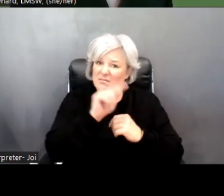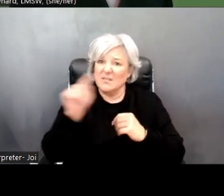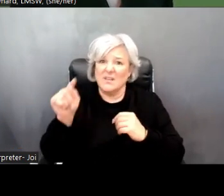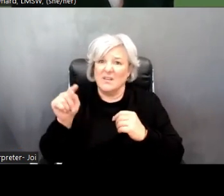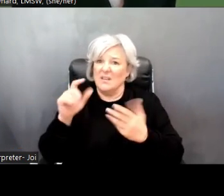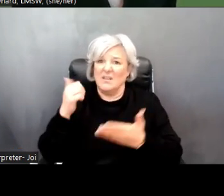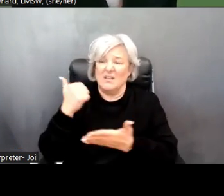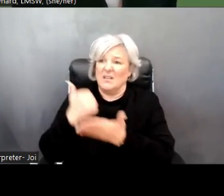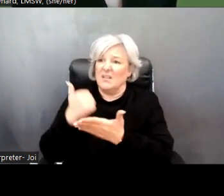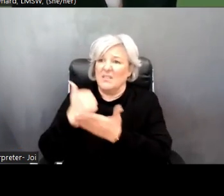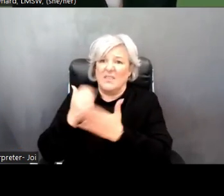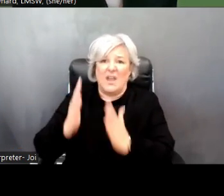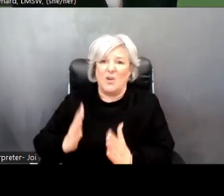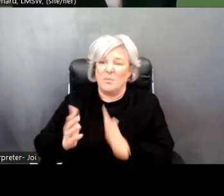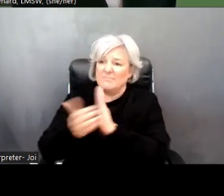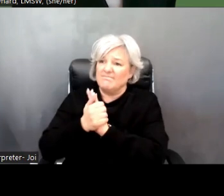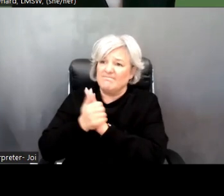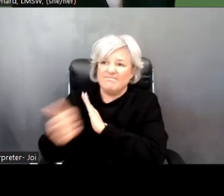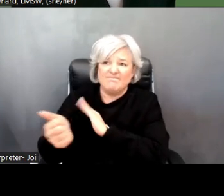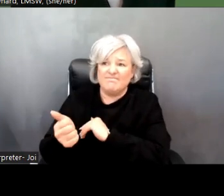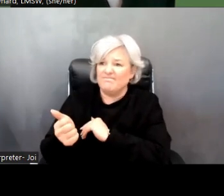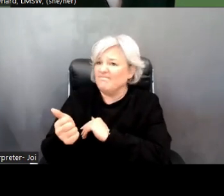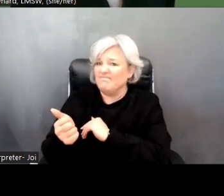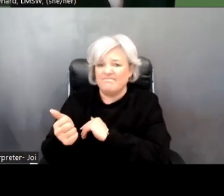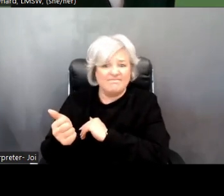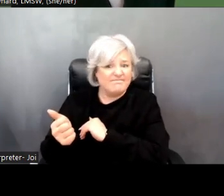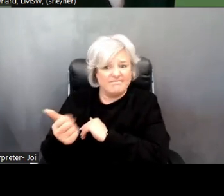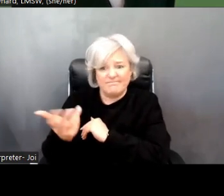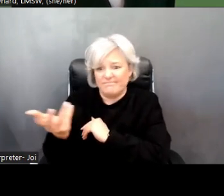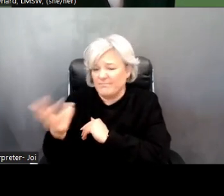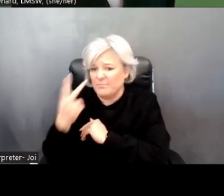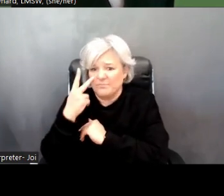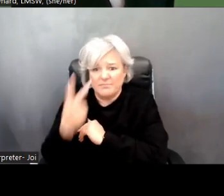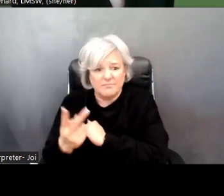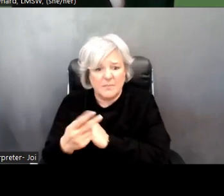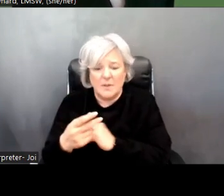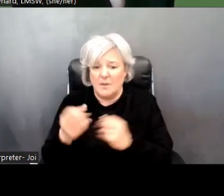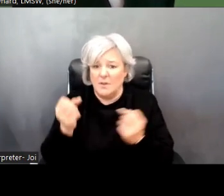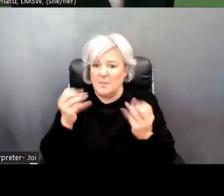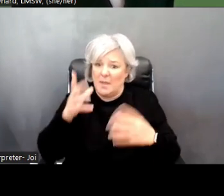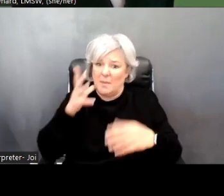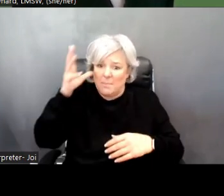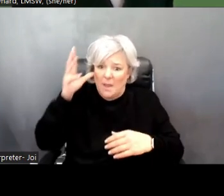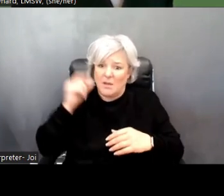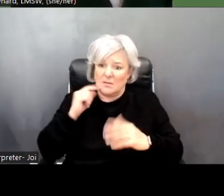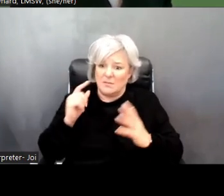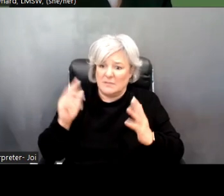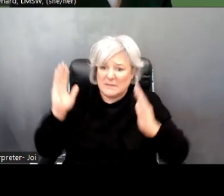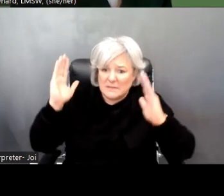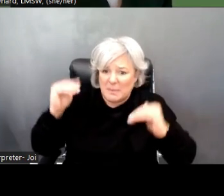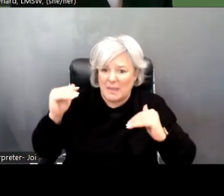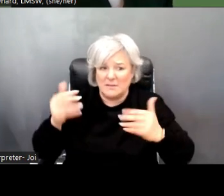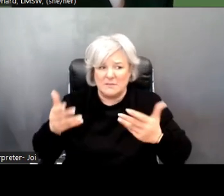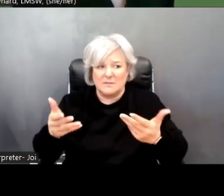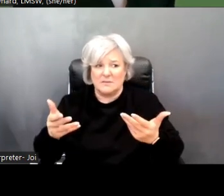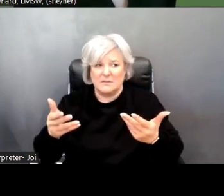therapists, a lack of trauma-informed resources. Do parents have realistic expectations? Oftentimes they